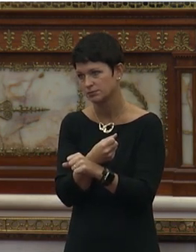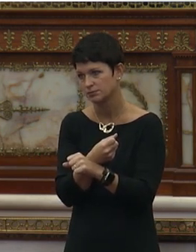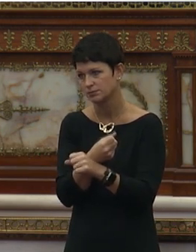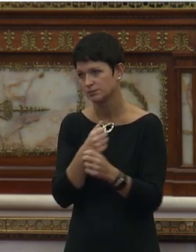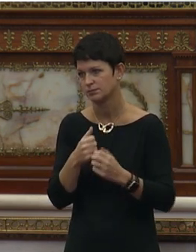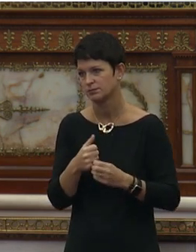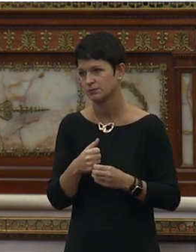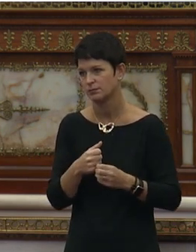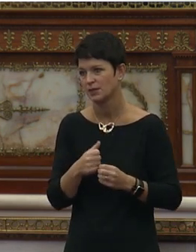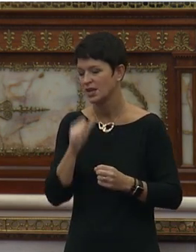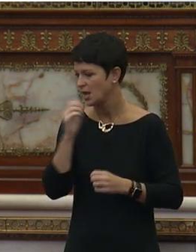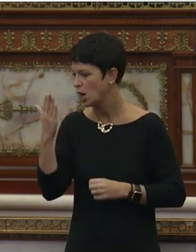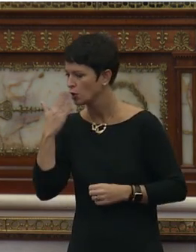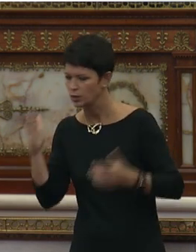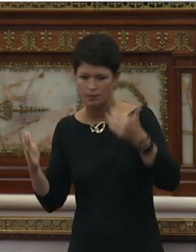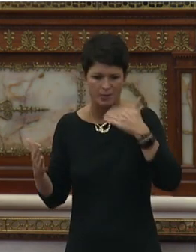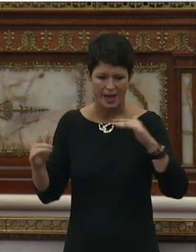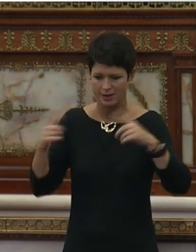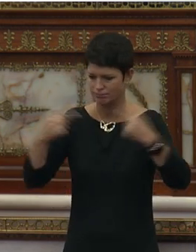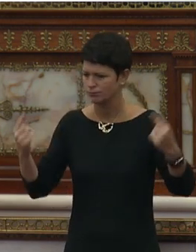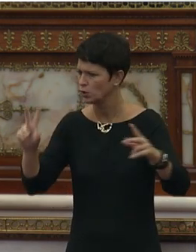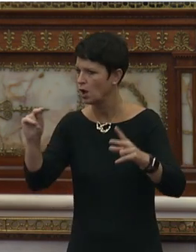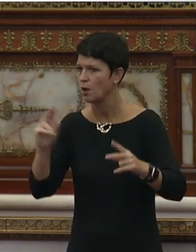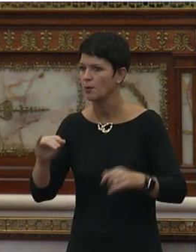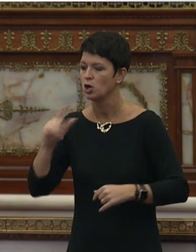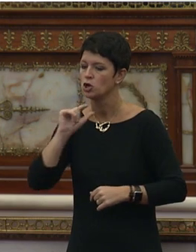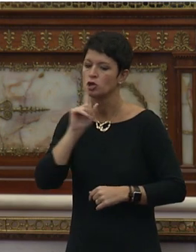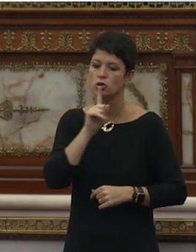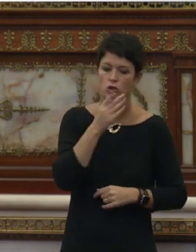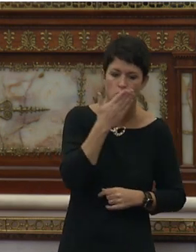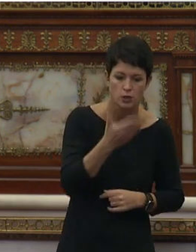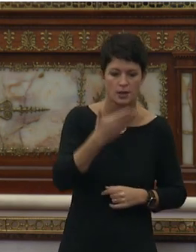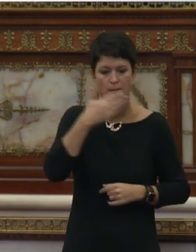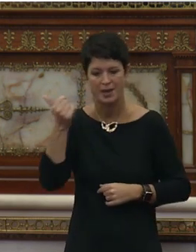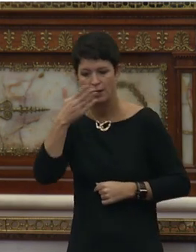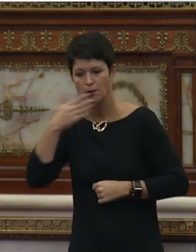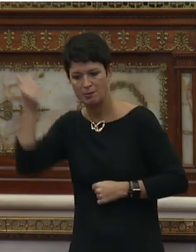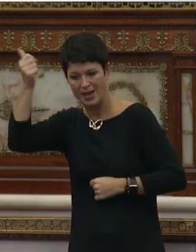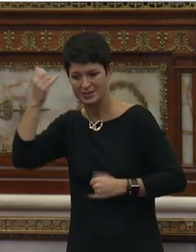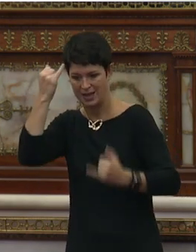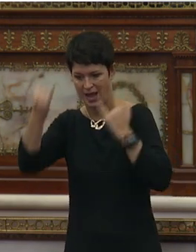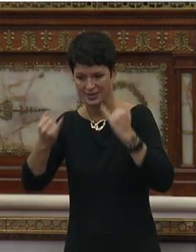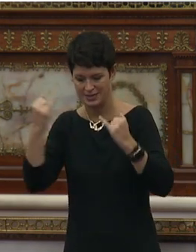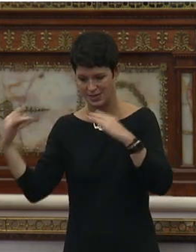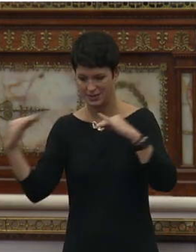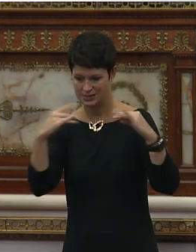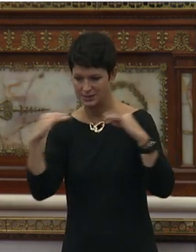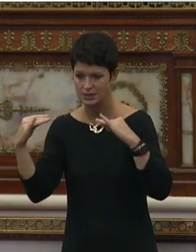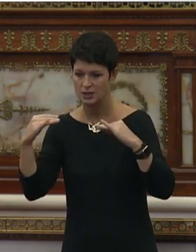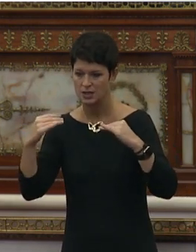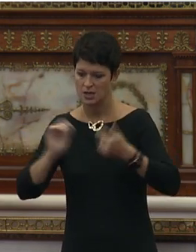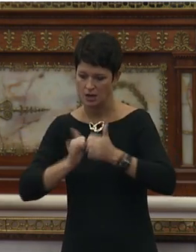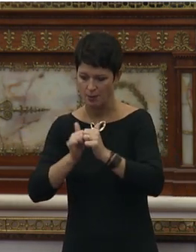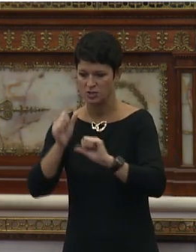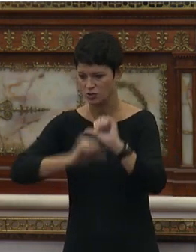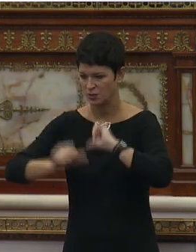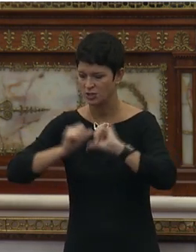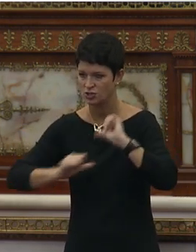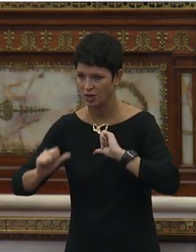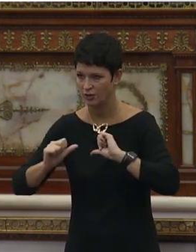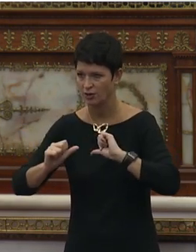not good versus evil, but good, better, and best ideas in competition with one